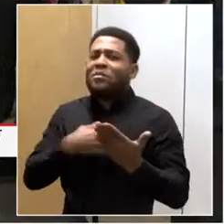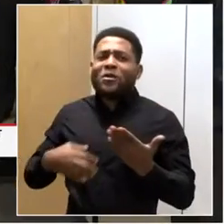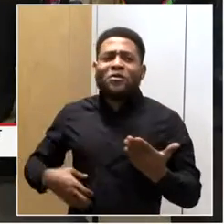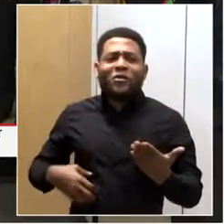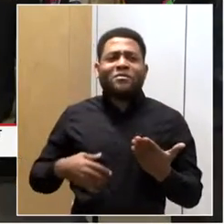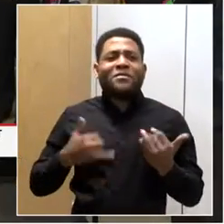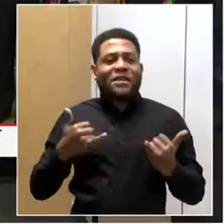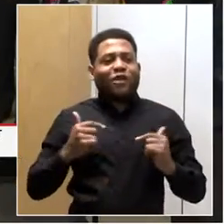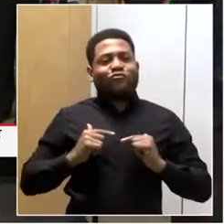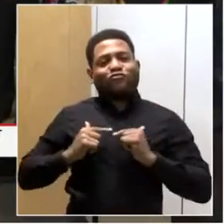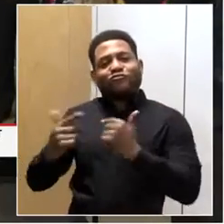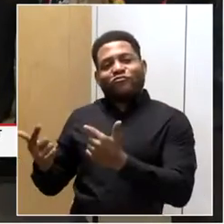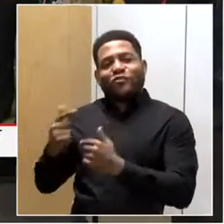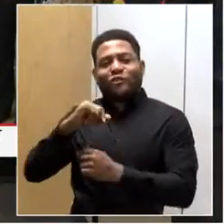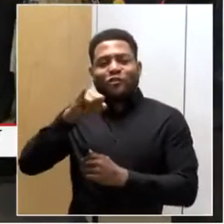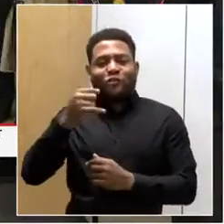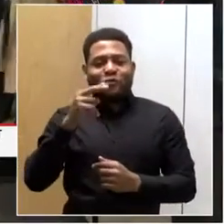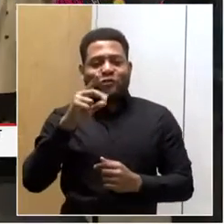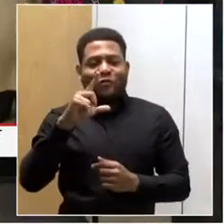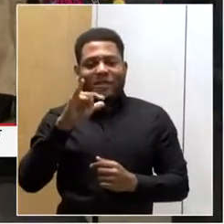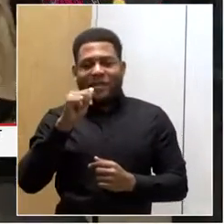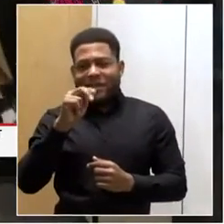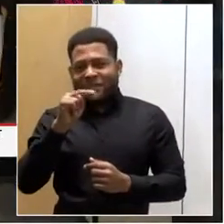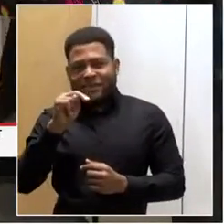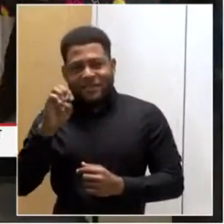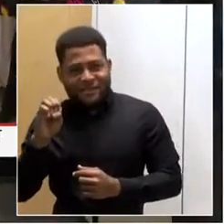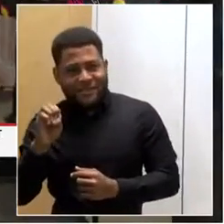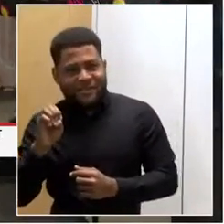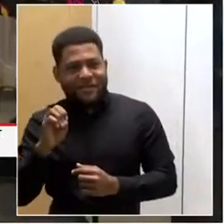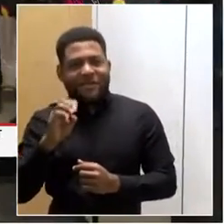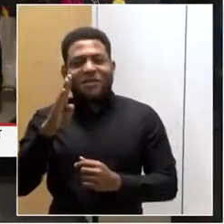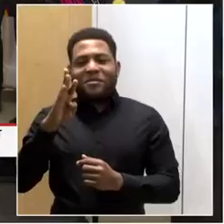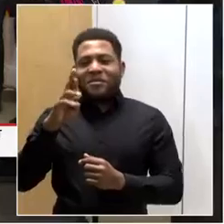Julianne Brienza. Thank you.